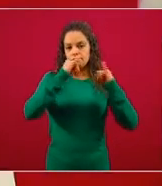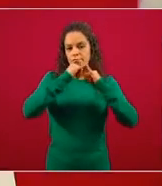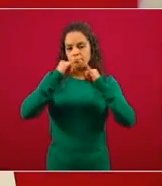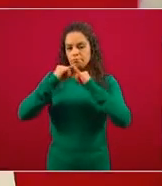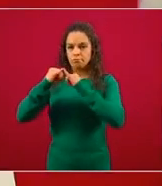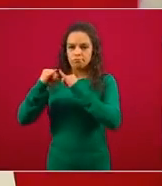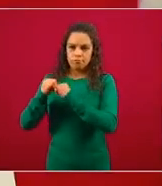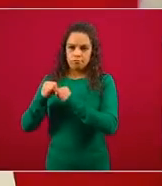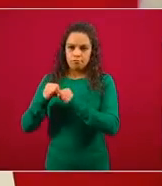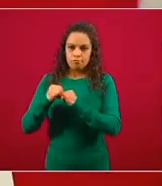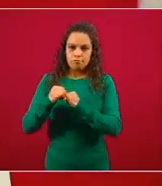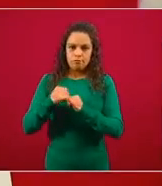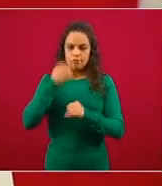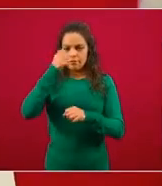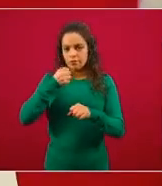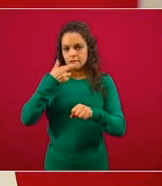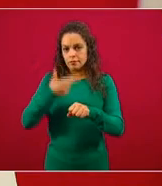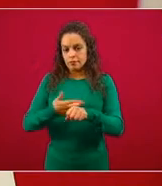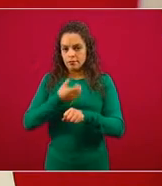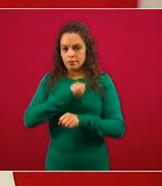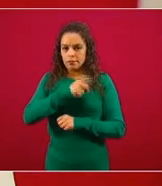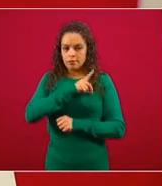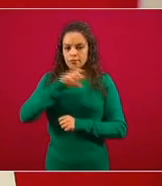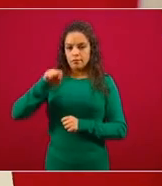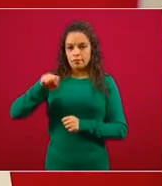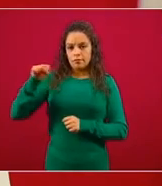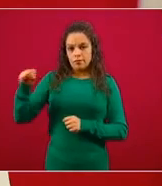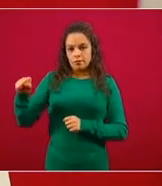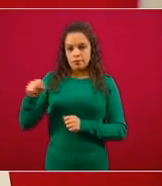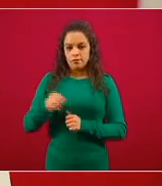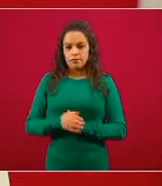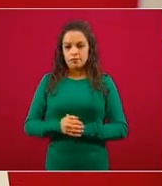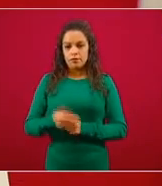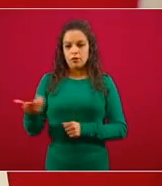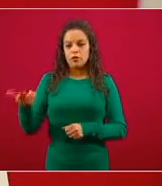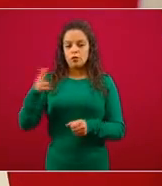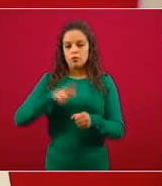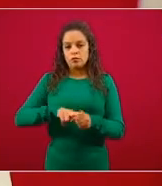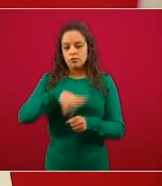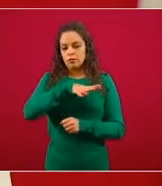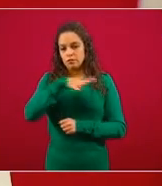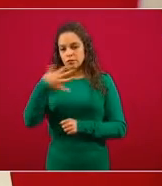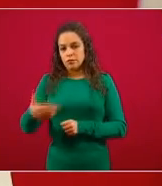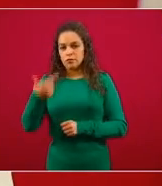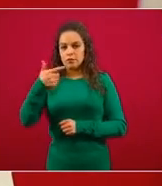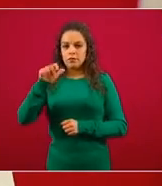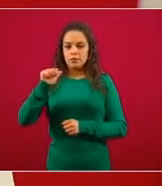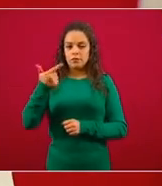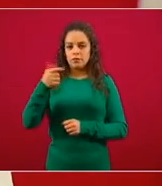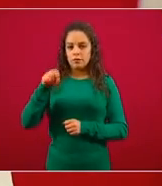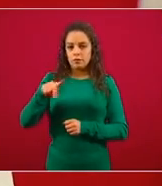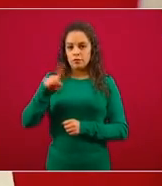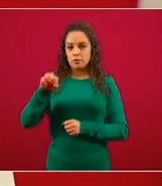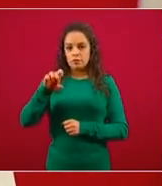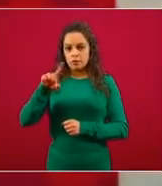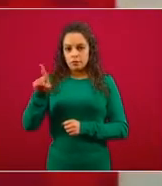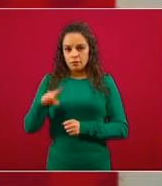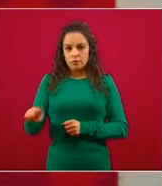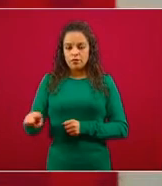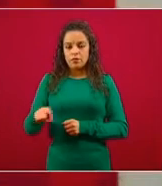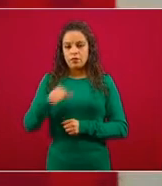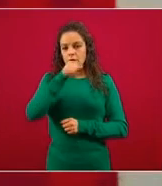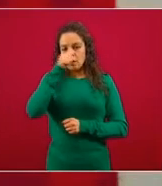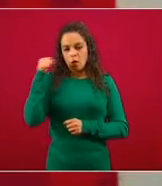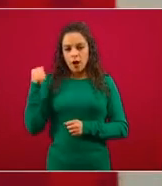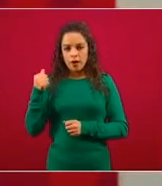The Ministry of Health and our national health institutes, our hospital Gonzales in